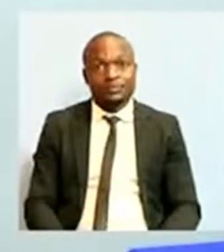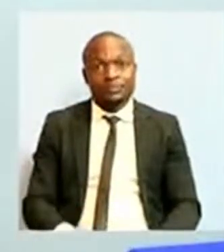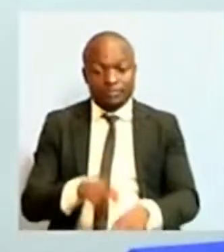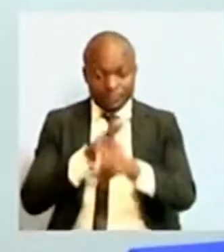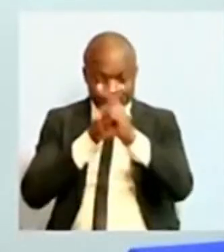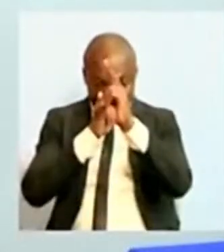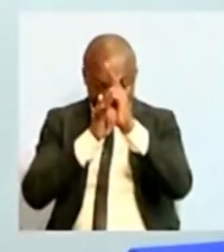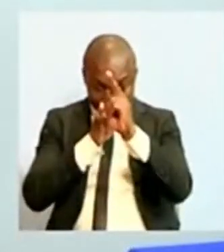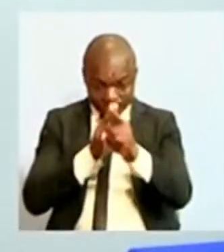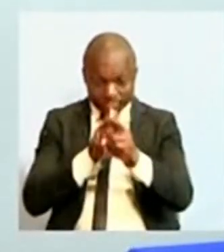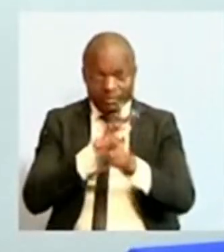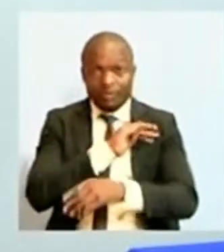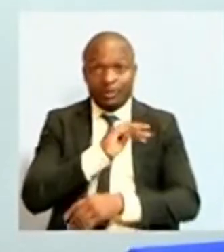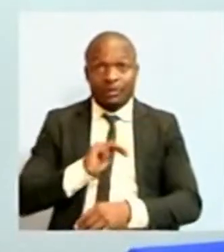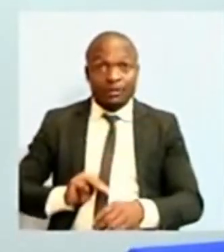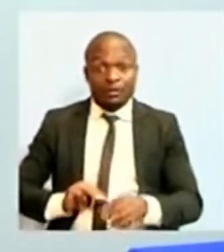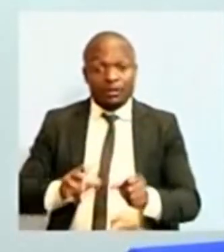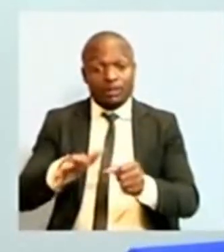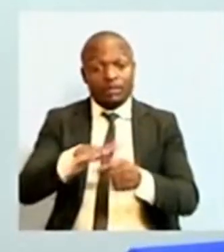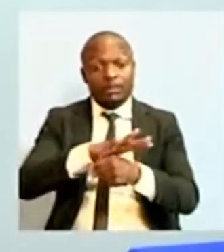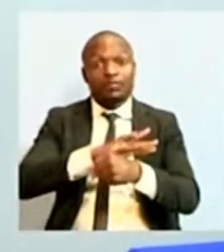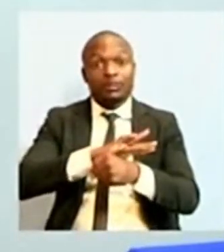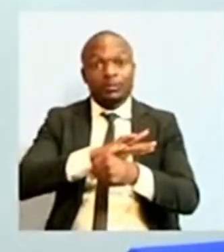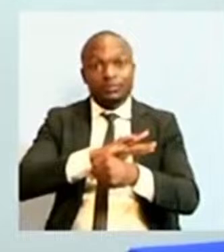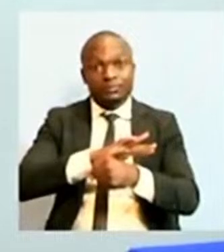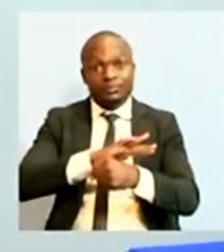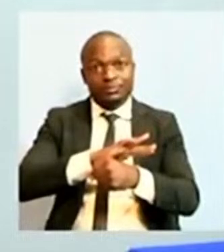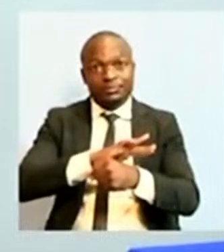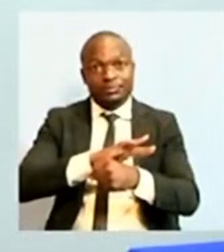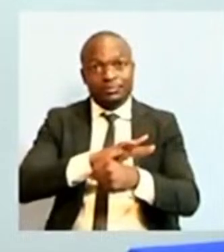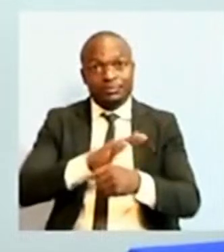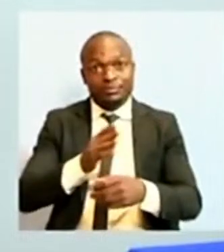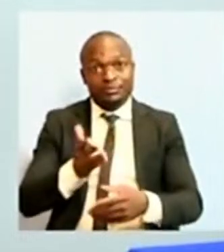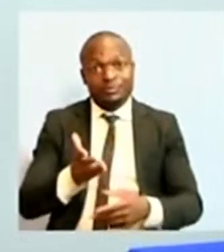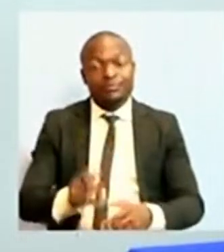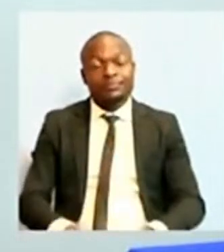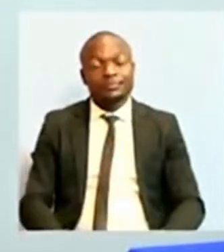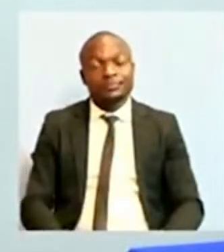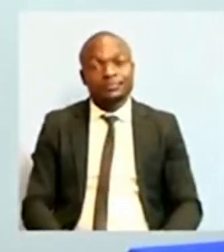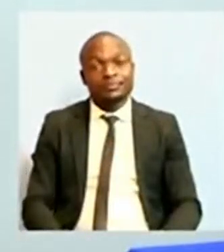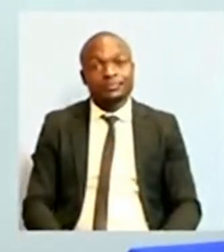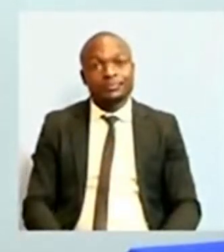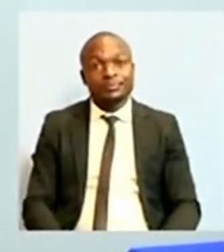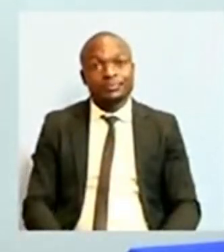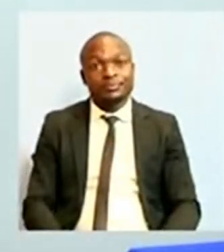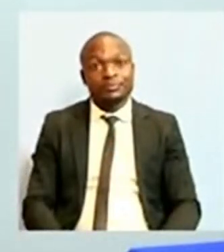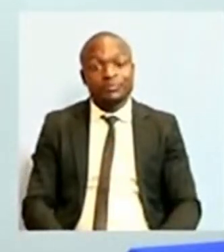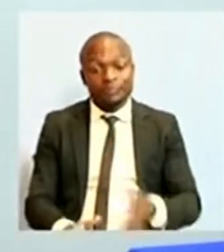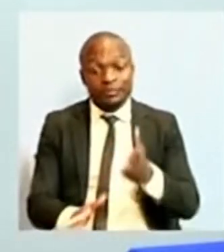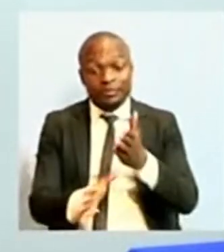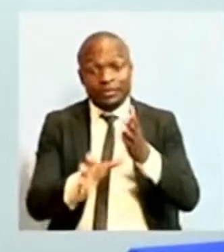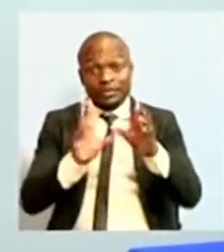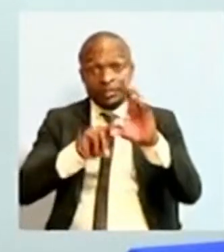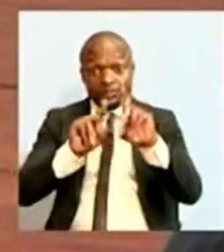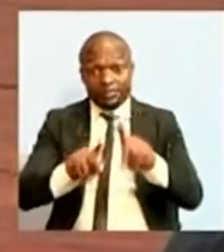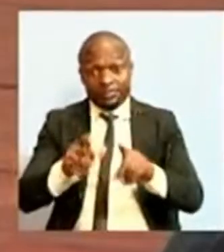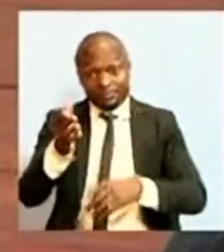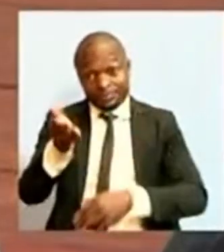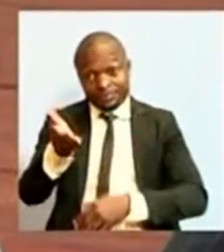Honorable member for Siavonga. Vice Chair.